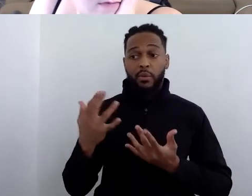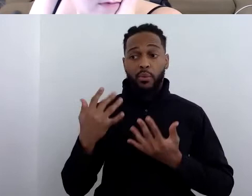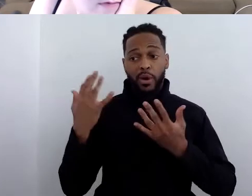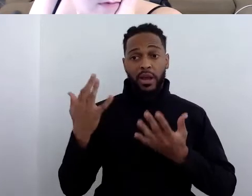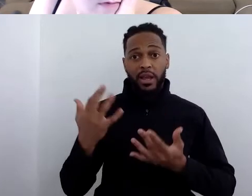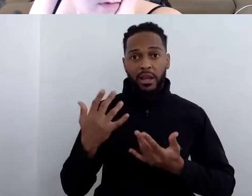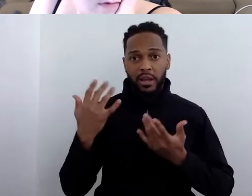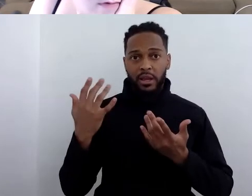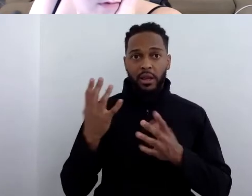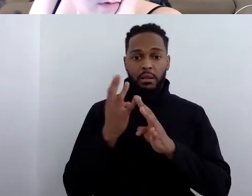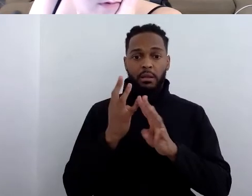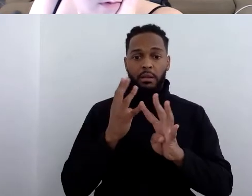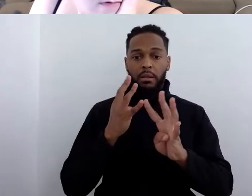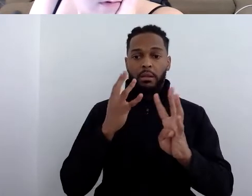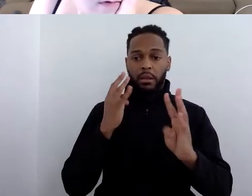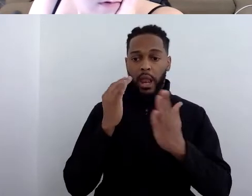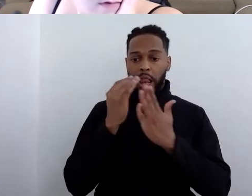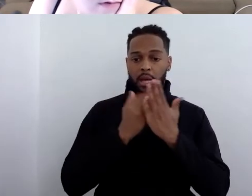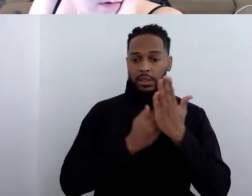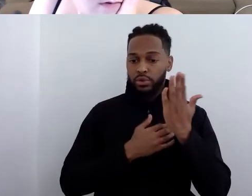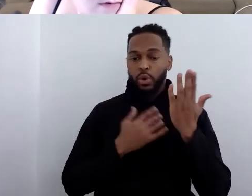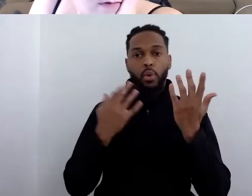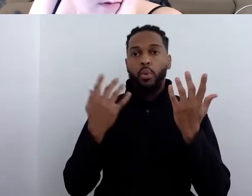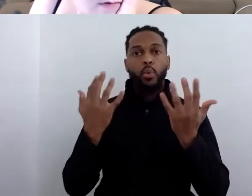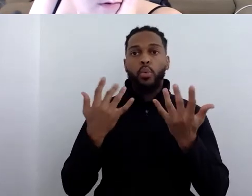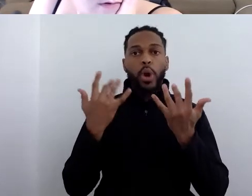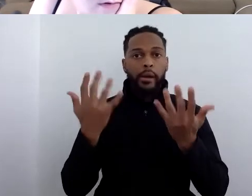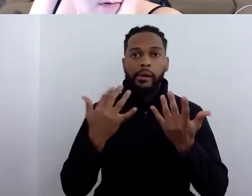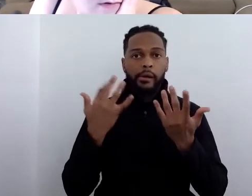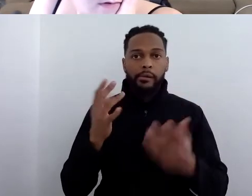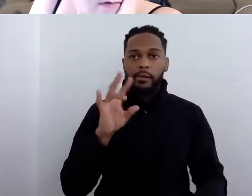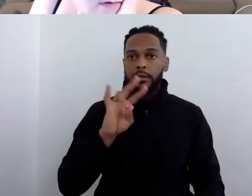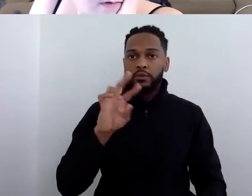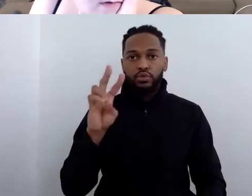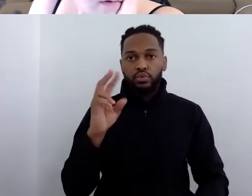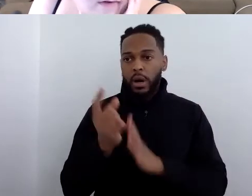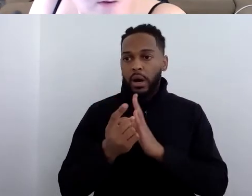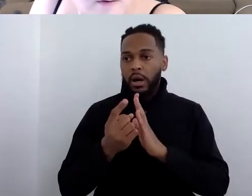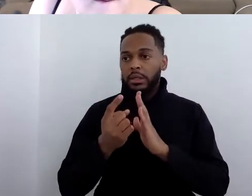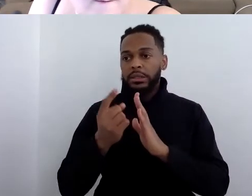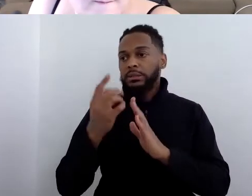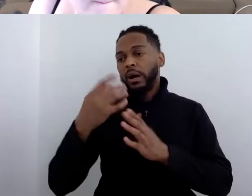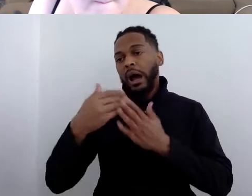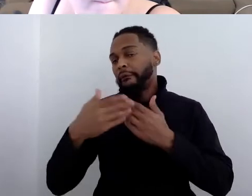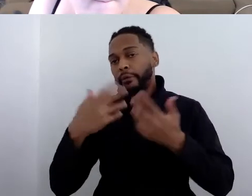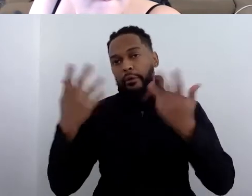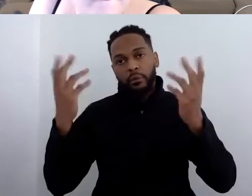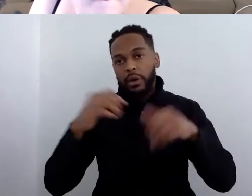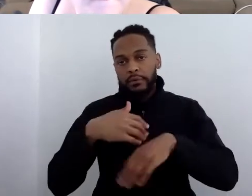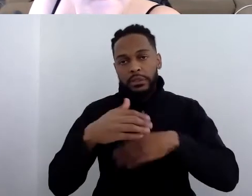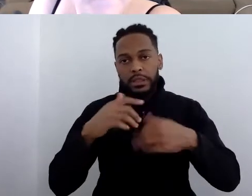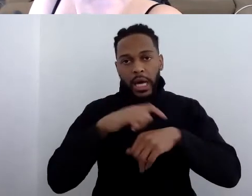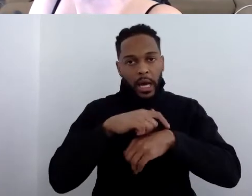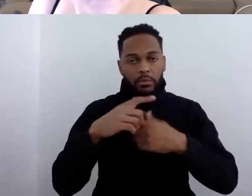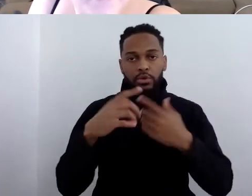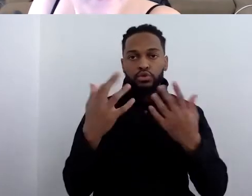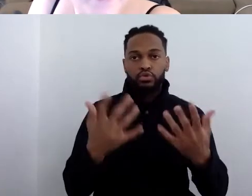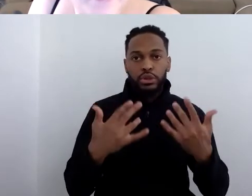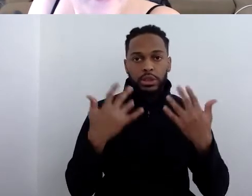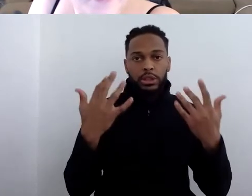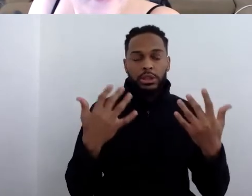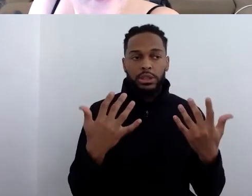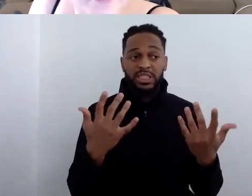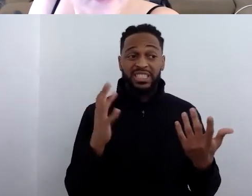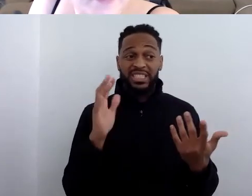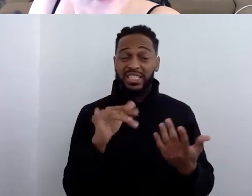doesn't want to wait, that sucks. But there's nothing that we can do about